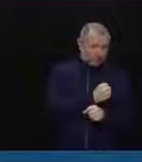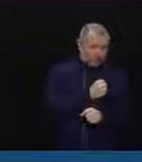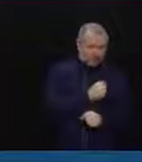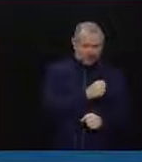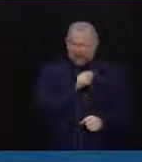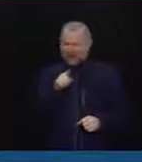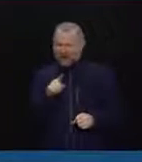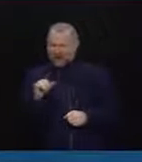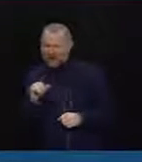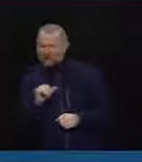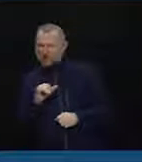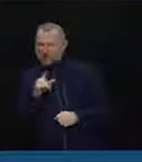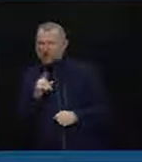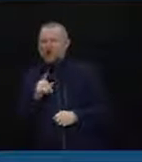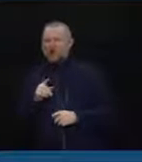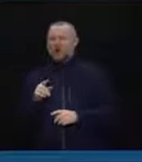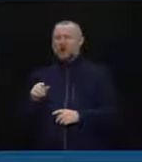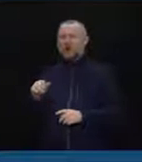budget.